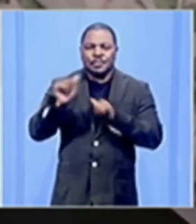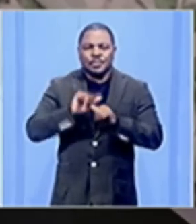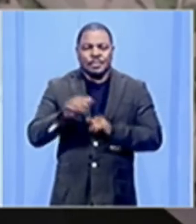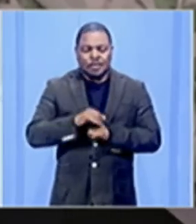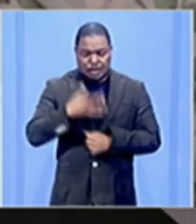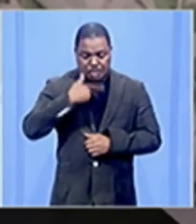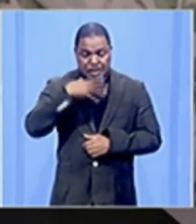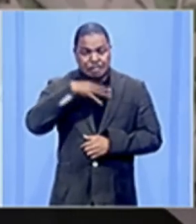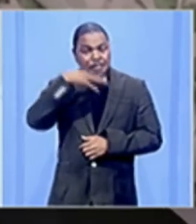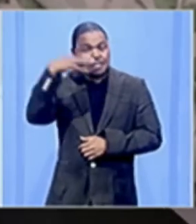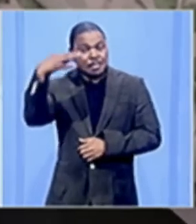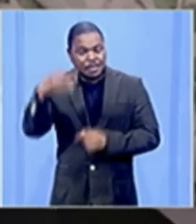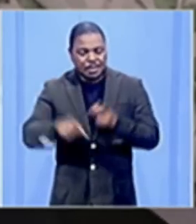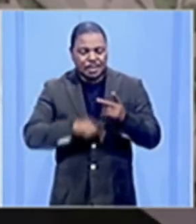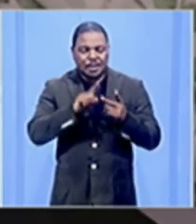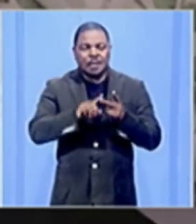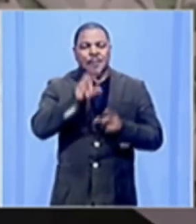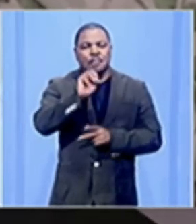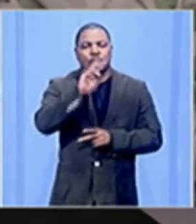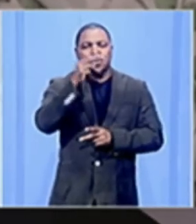nna le Mkhululi go